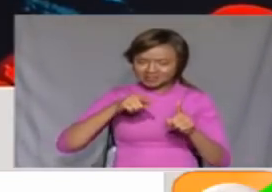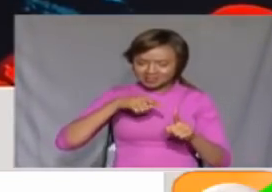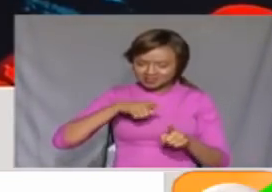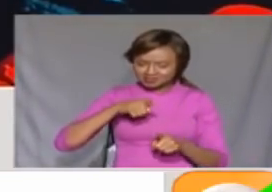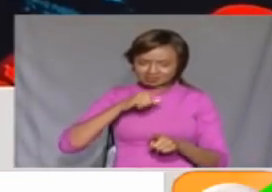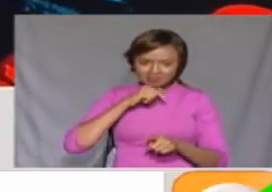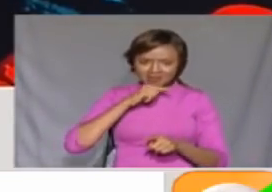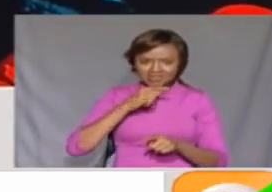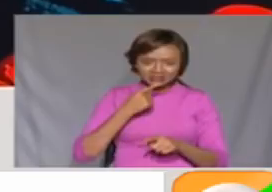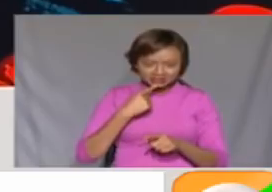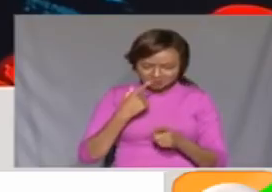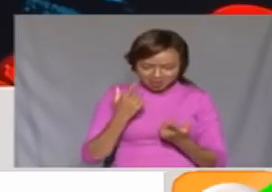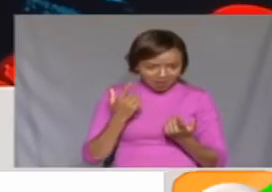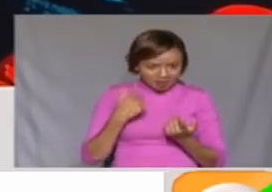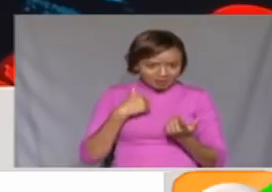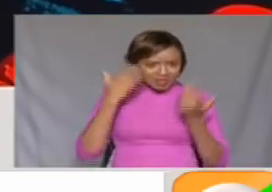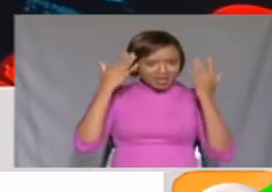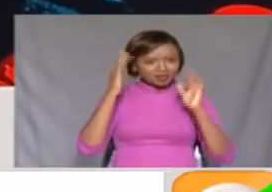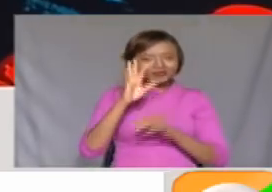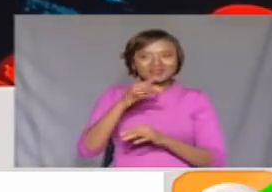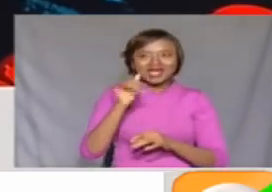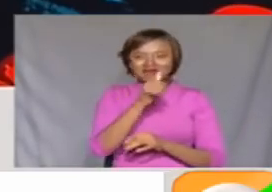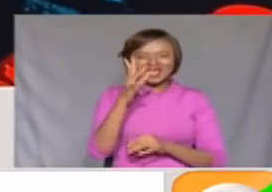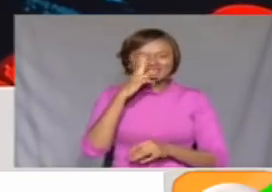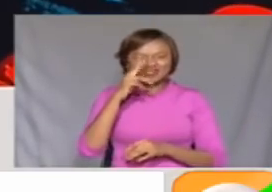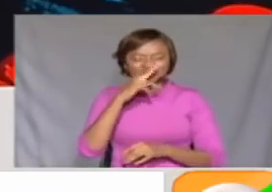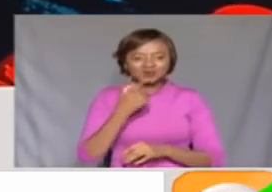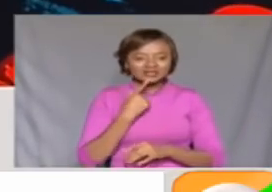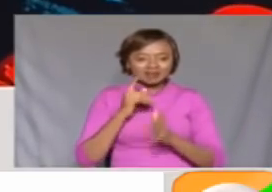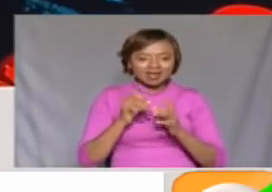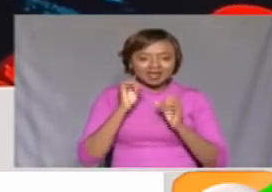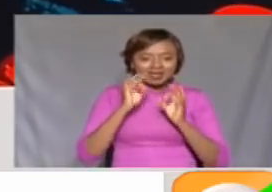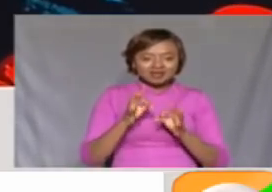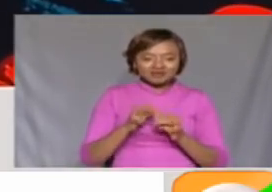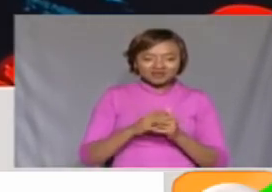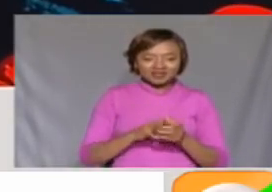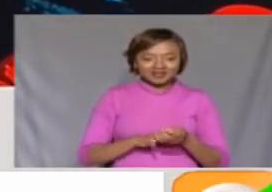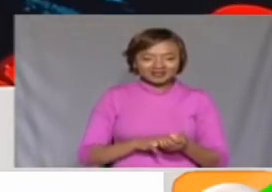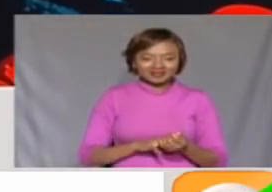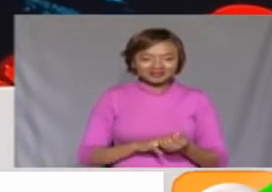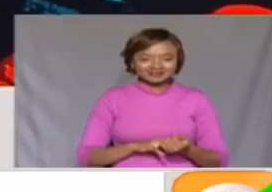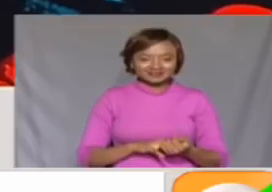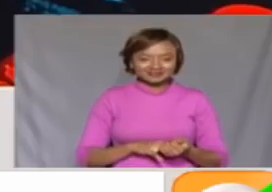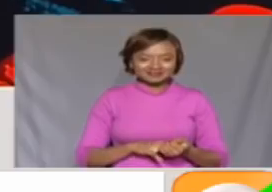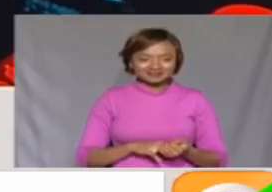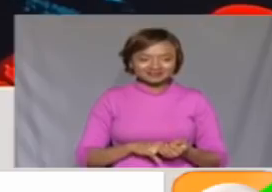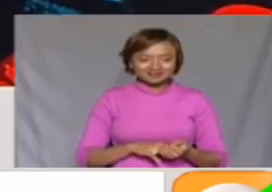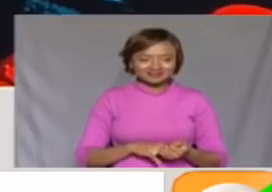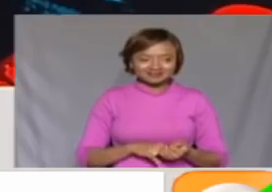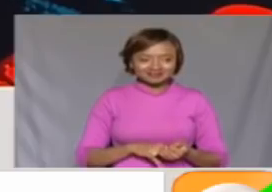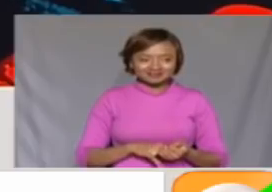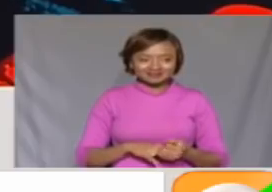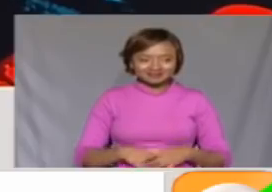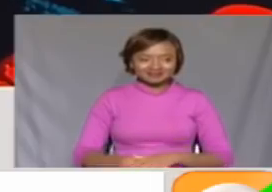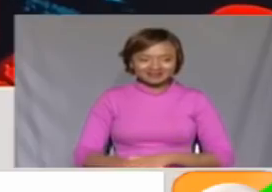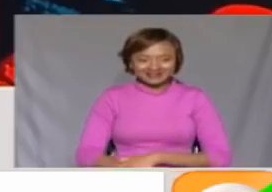actually said, governor. What was that joke about? If so-and-so did it, then I did it. Who was that? Who said that? It just came to mind. There's an economist who was saying,